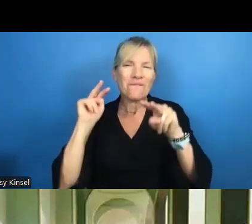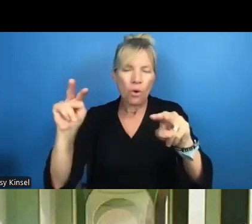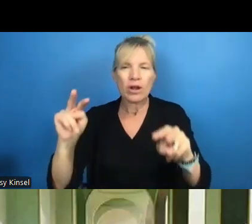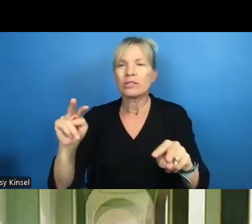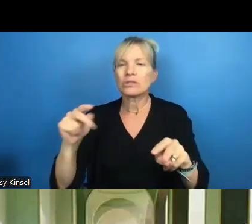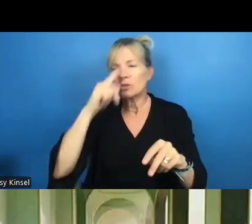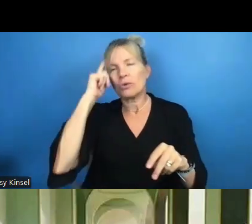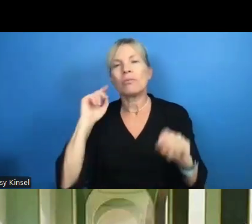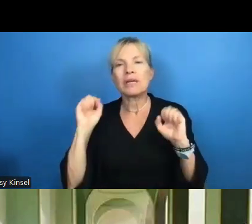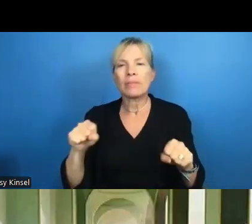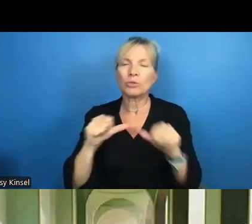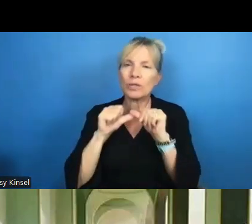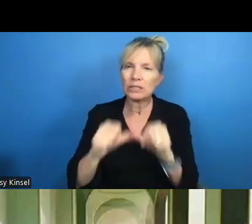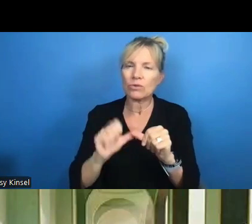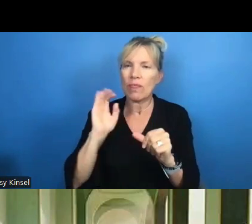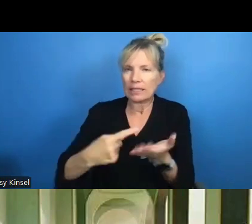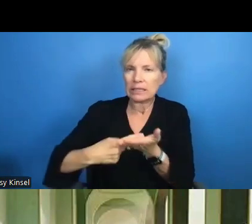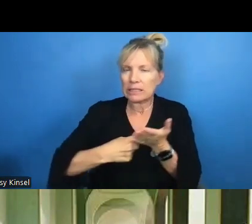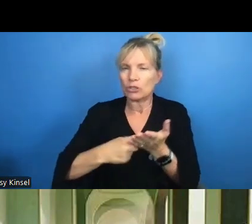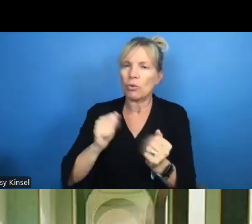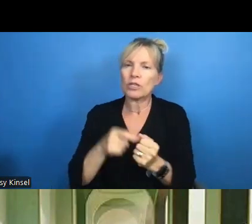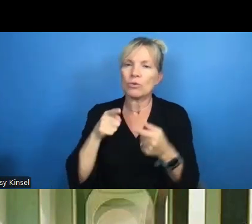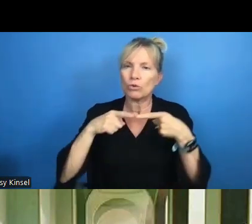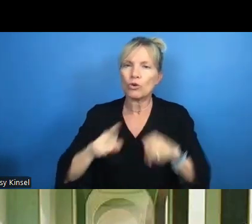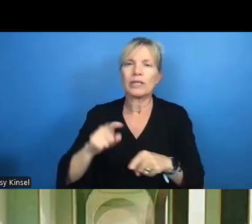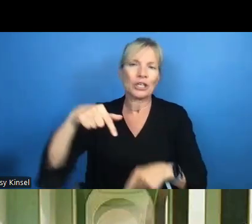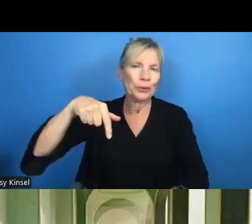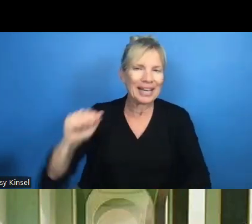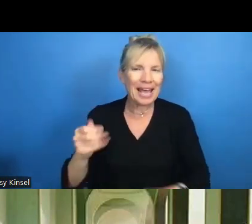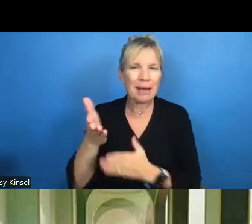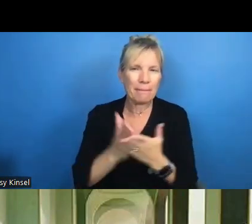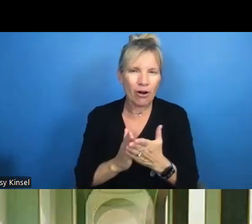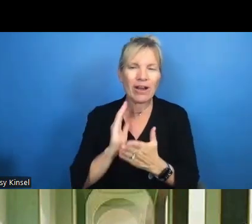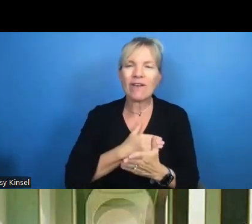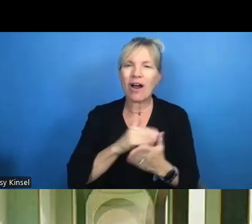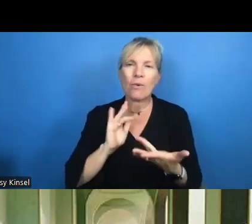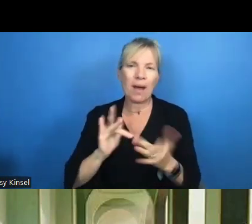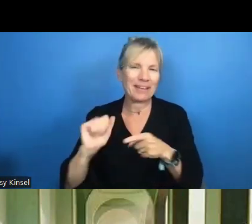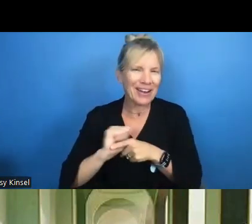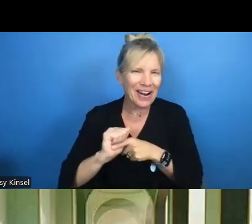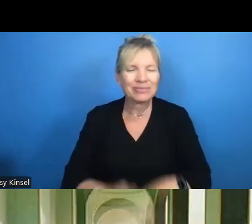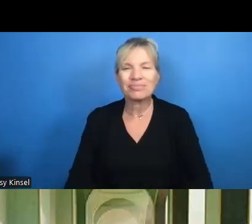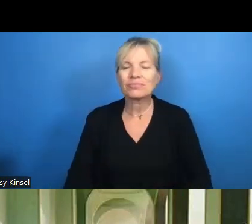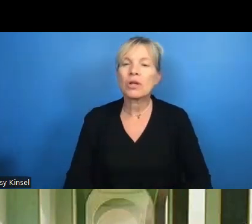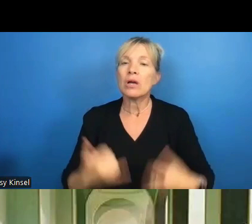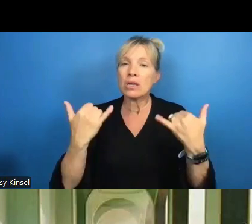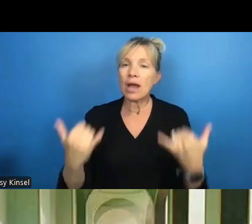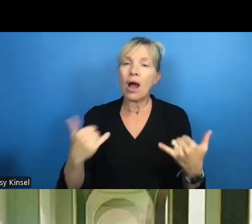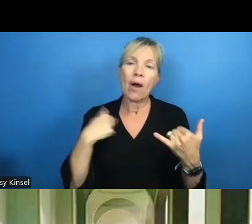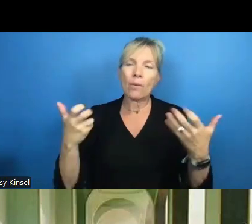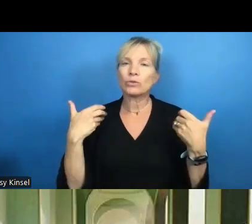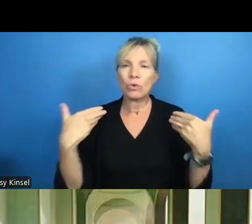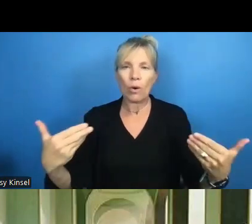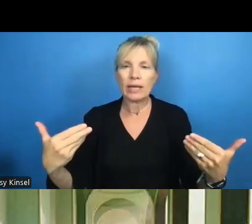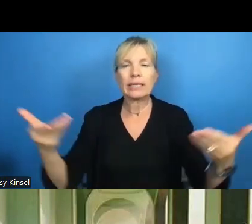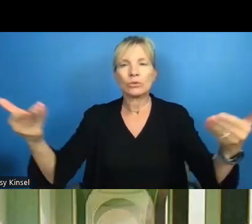to being able to continue that discussion with you during the Q&A portion of our webinar today. And so now I'd like to go ahead